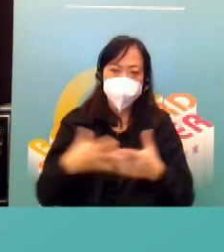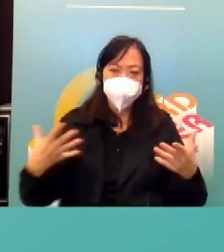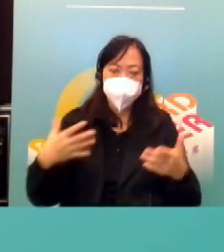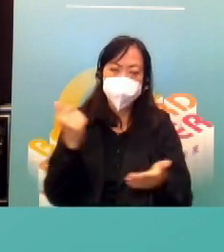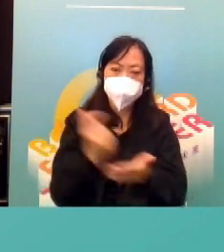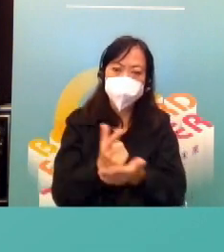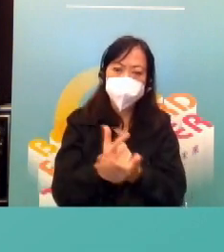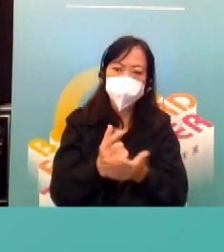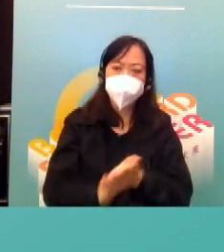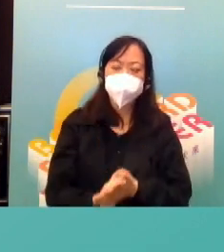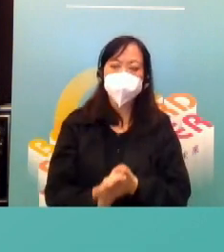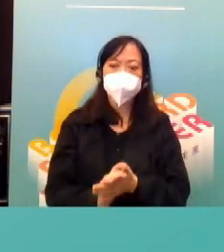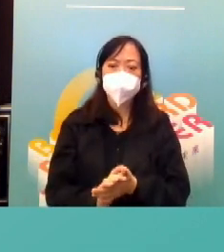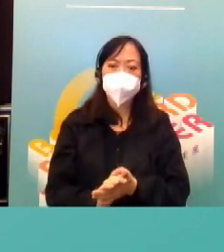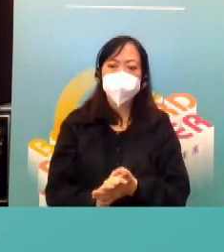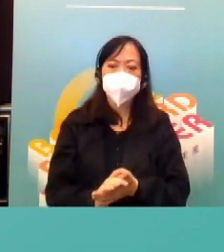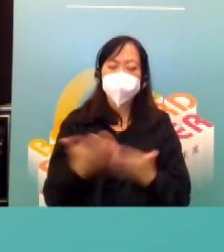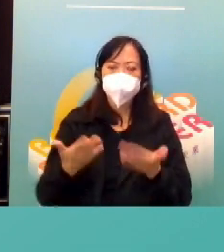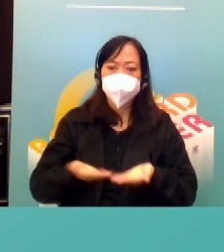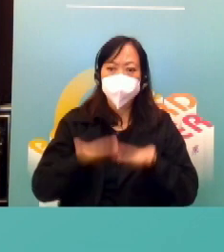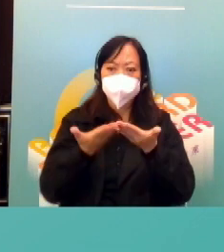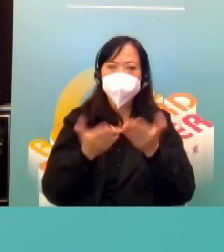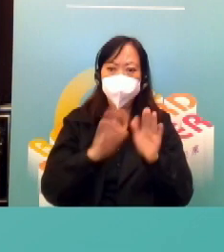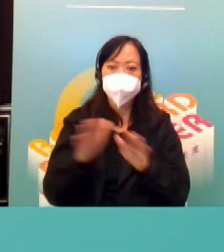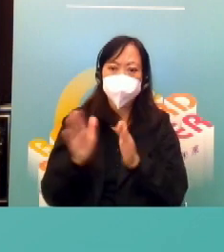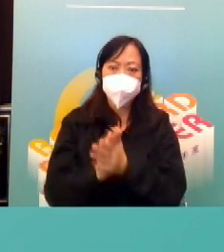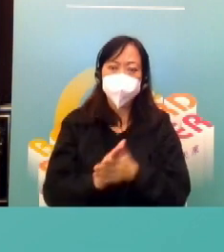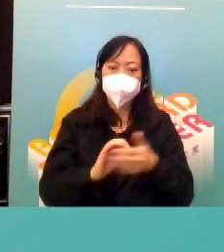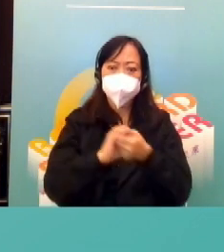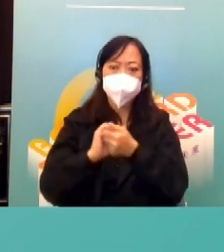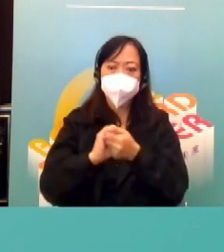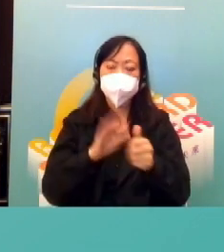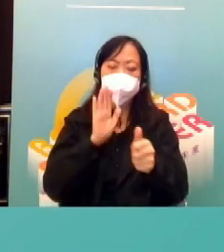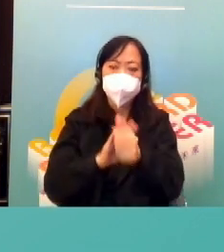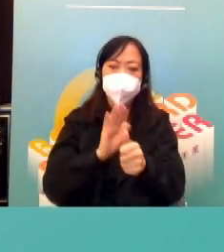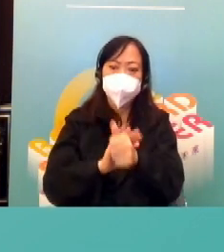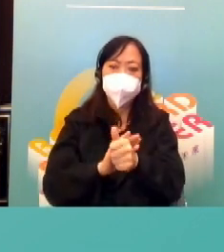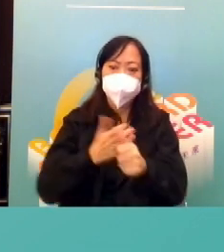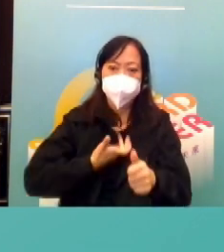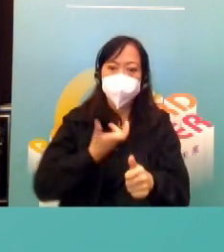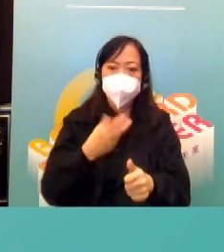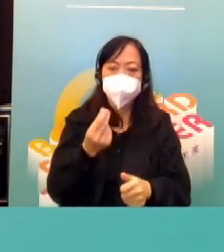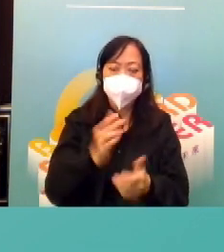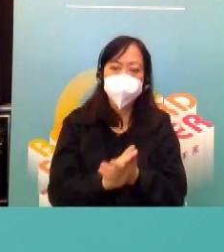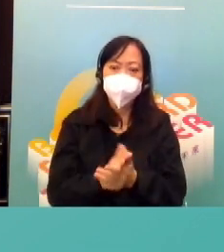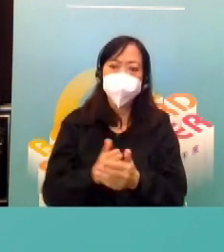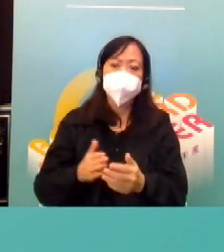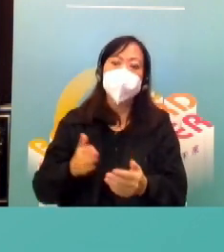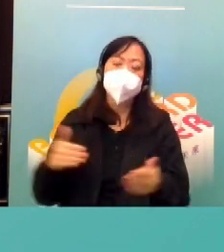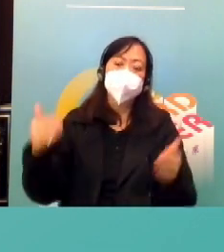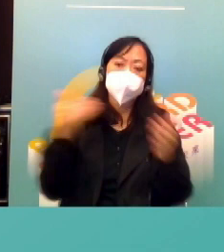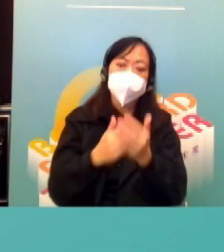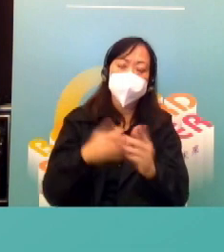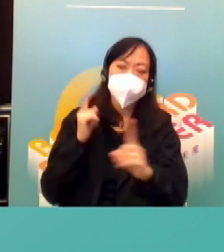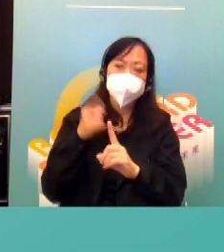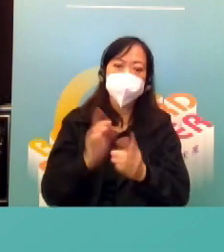by delivery partners, but there's a slight problem in the cash flow profile of a typical project. So here on the